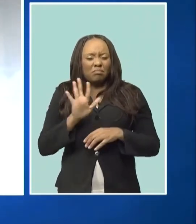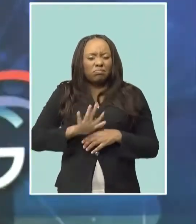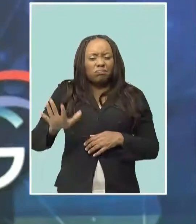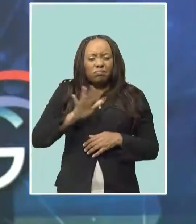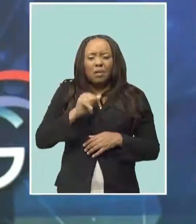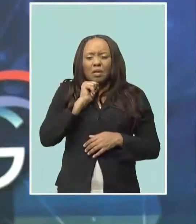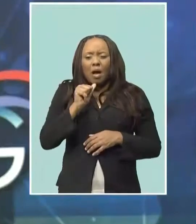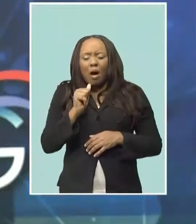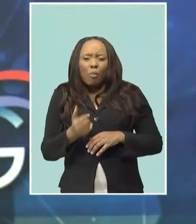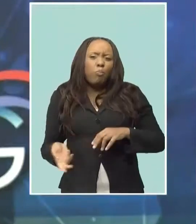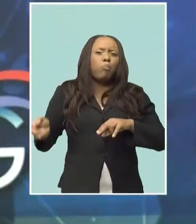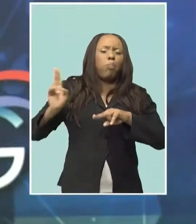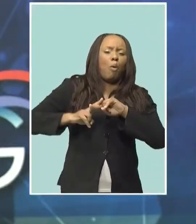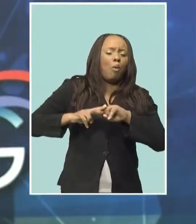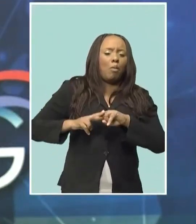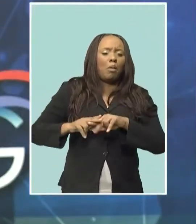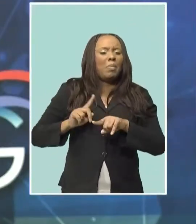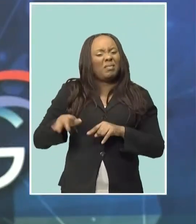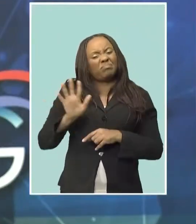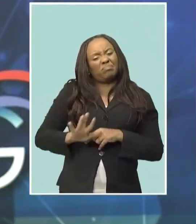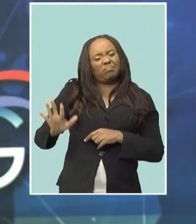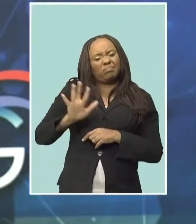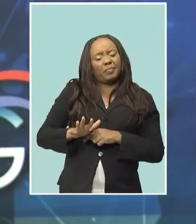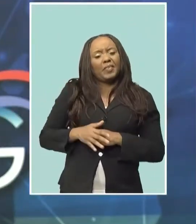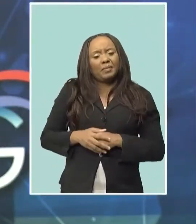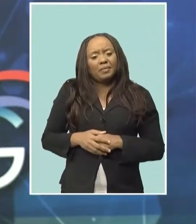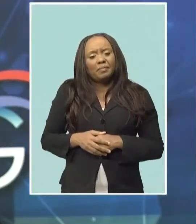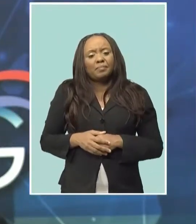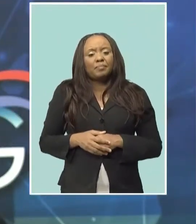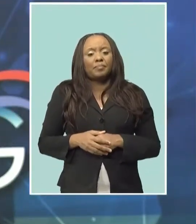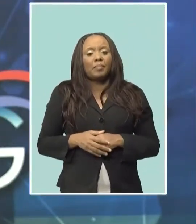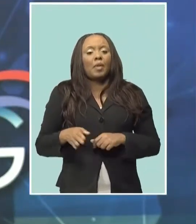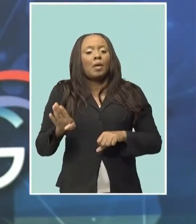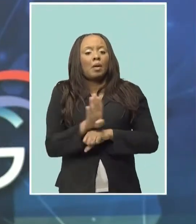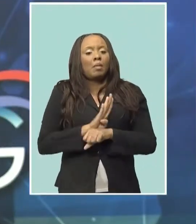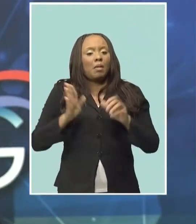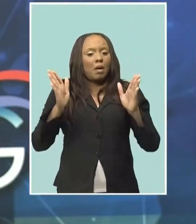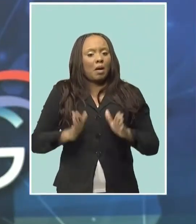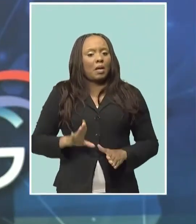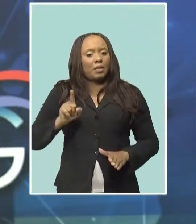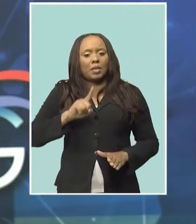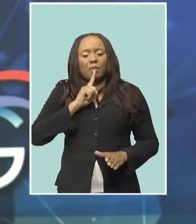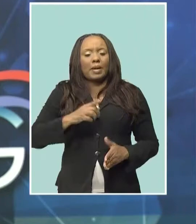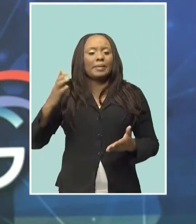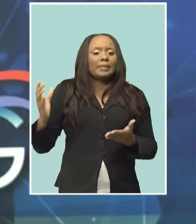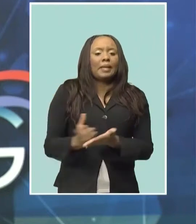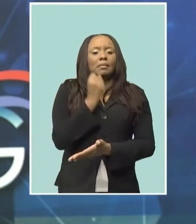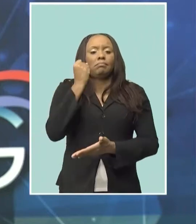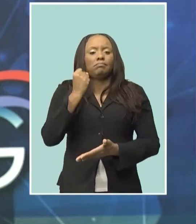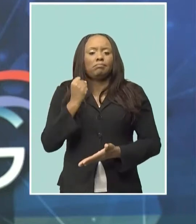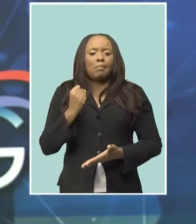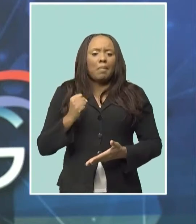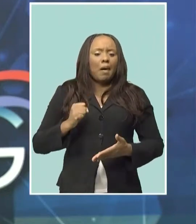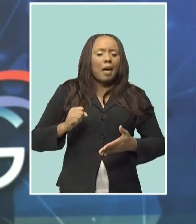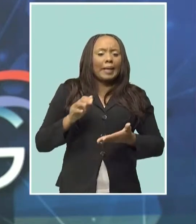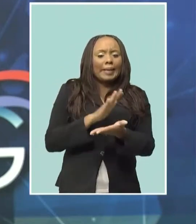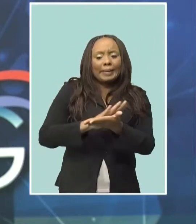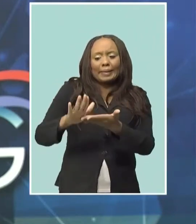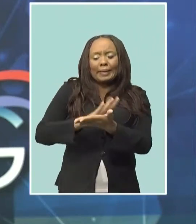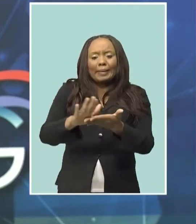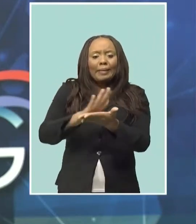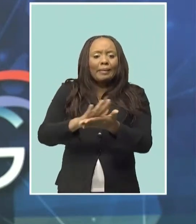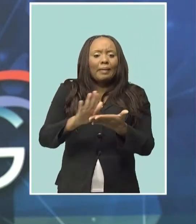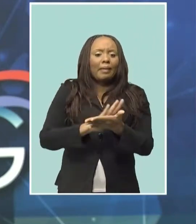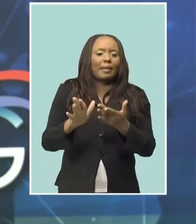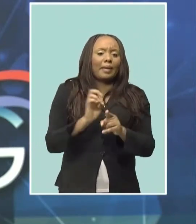News. All right, Trevor, thank you. A fresh call for Barbadians to take action, to take charge and clean up the environment. It's coming through